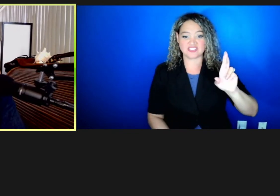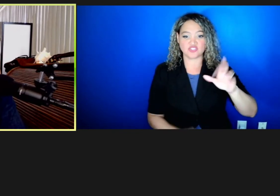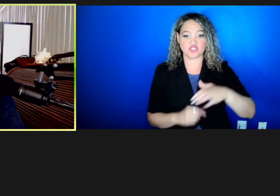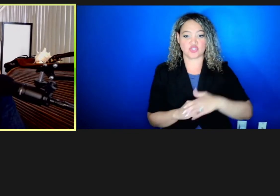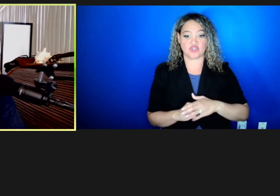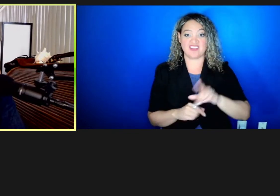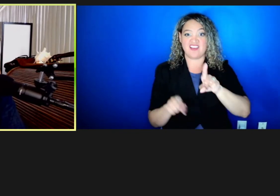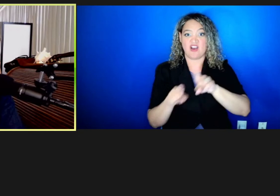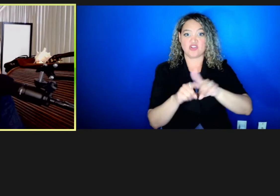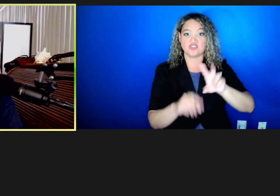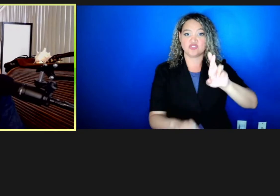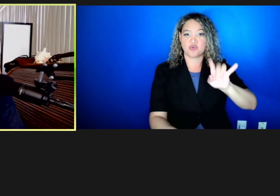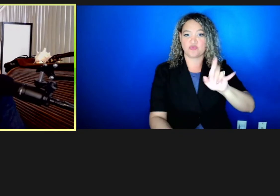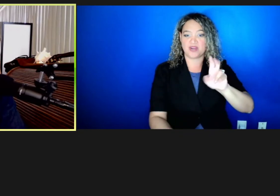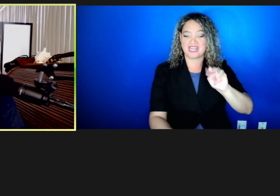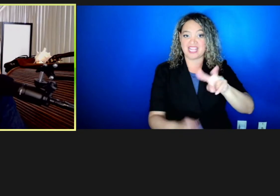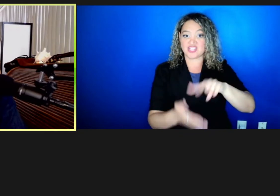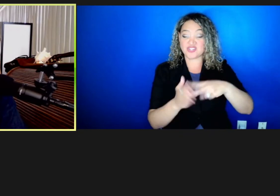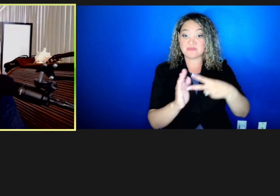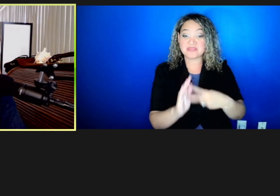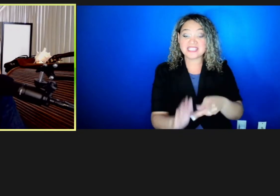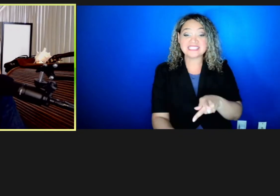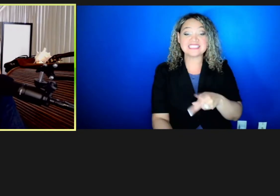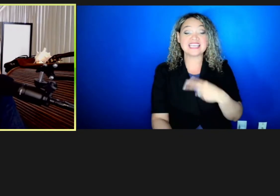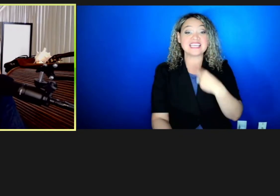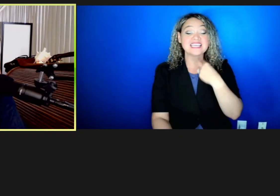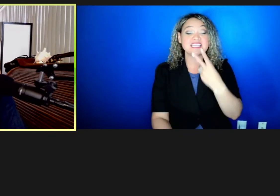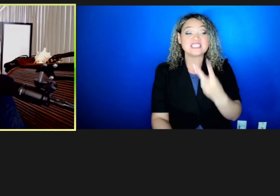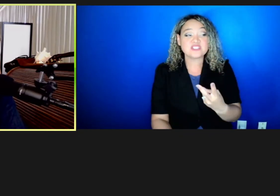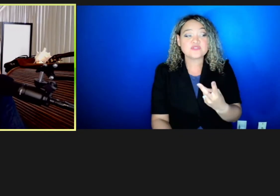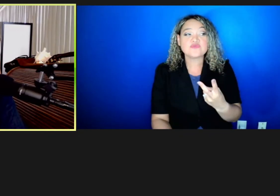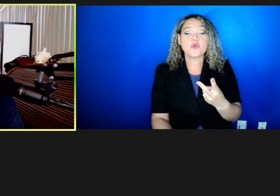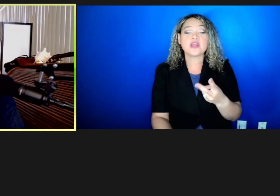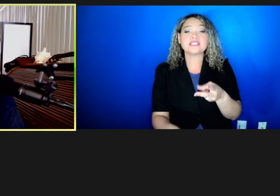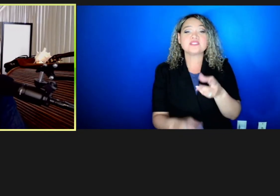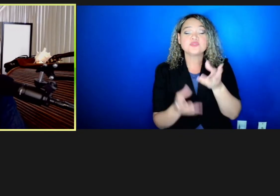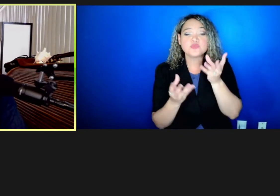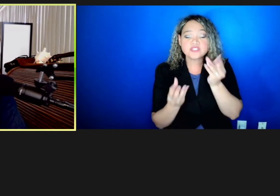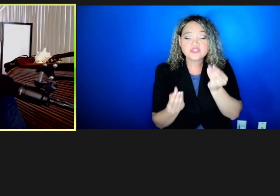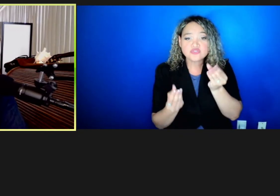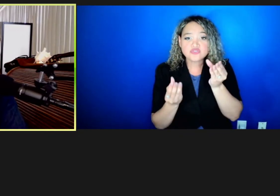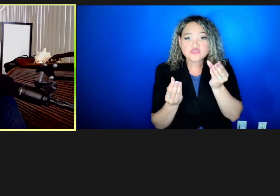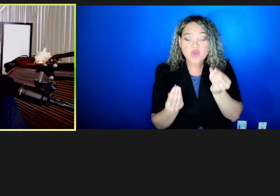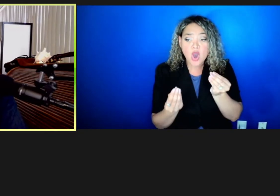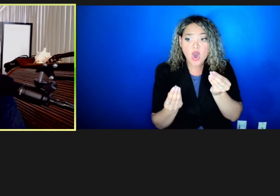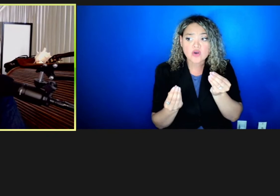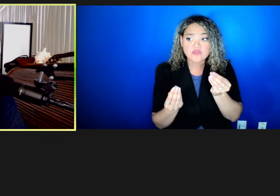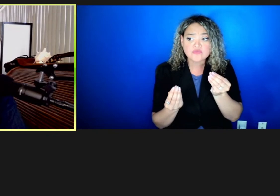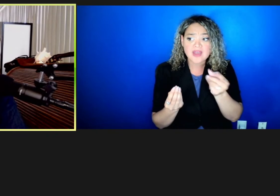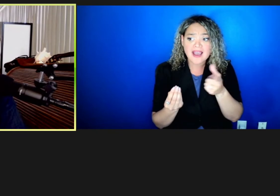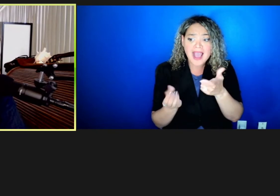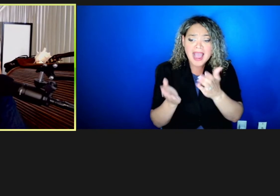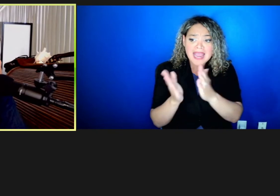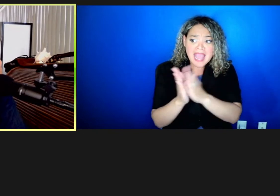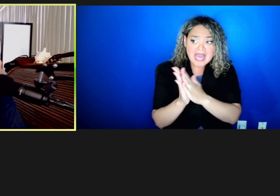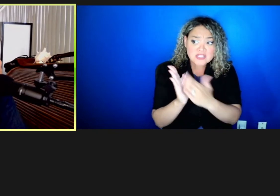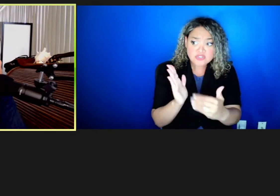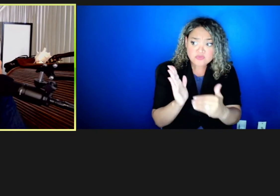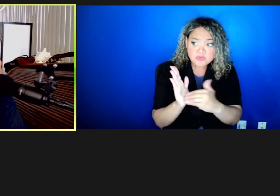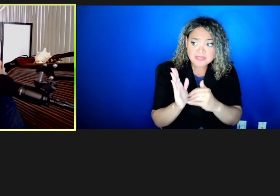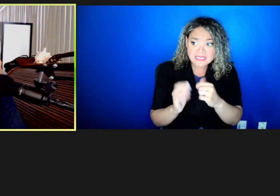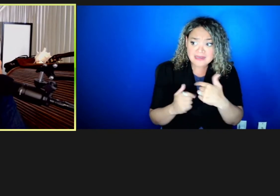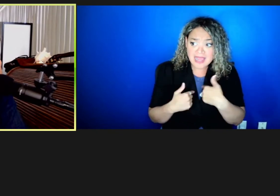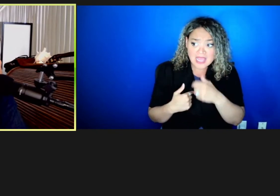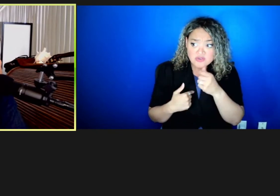thin whisper. He spoke slowly, and I listened carefully, asking him to repeat when I didn't